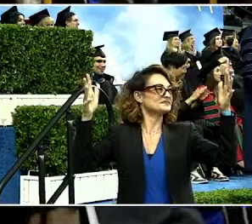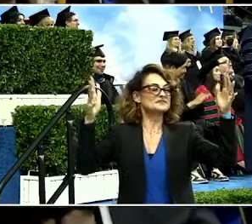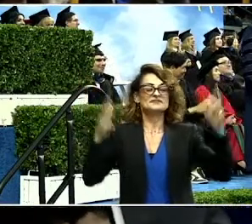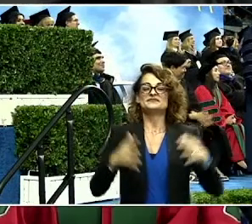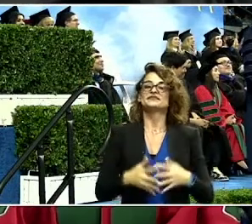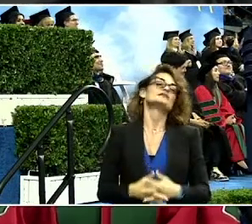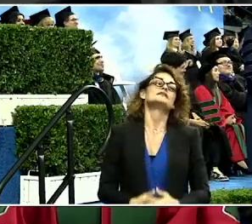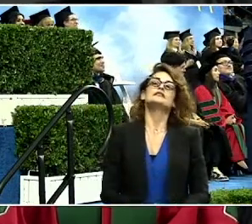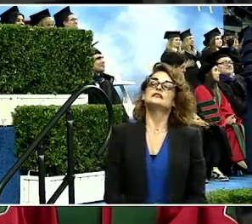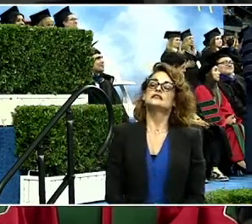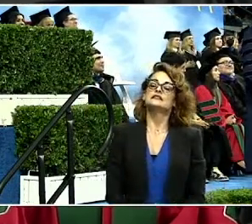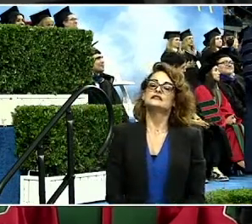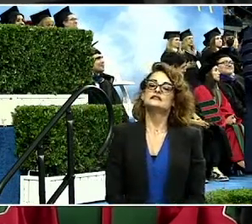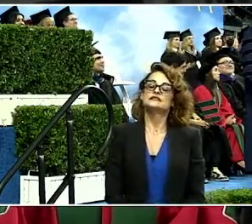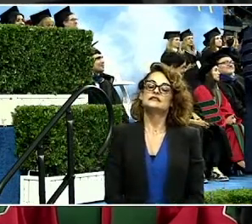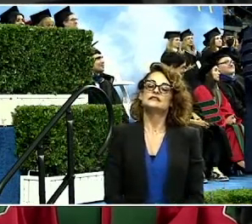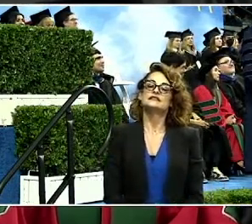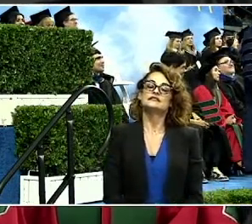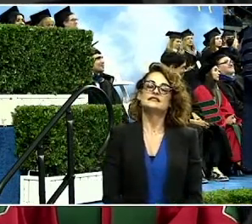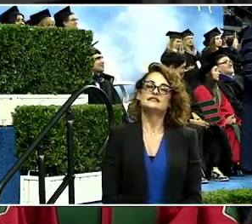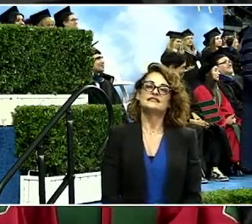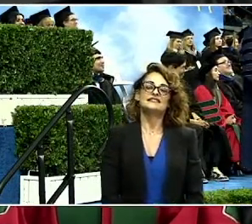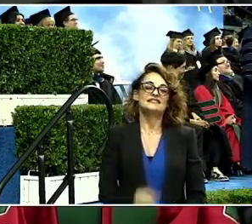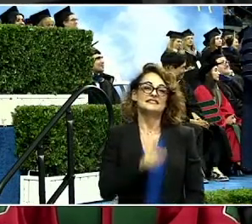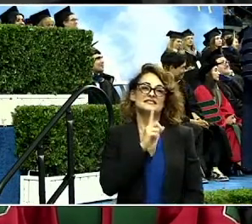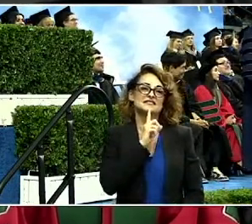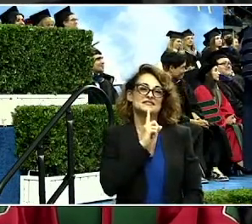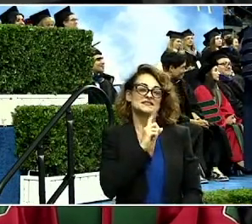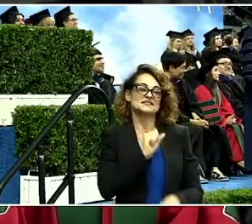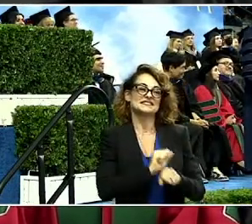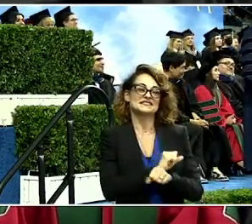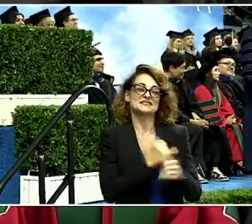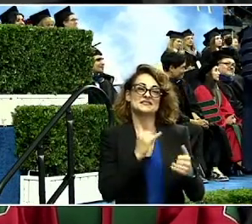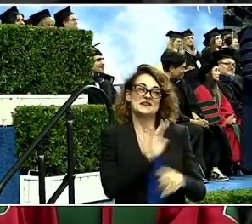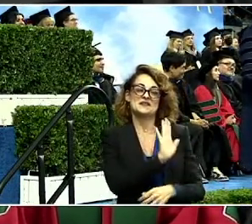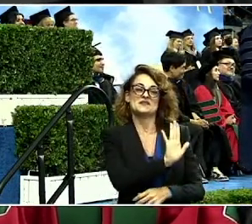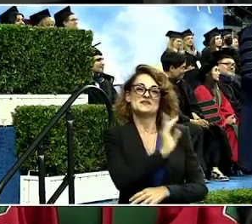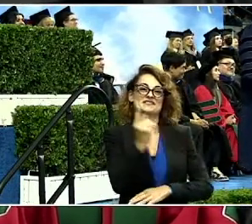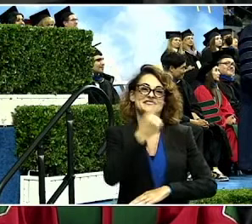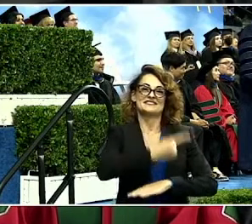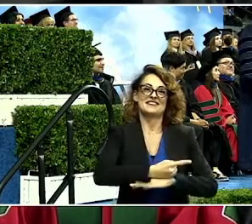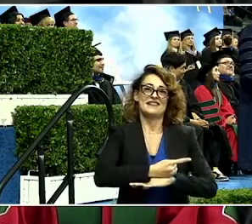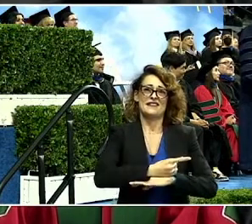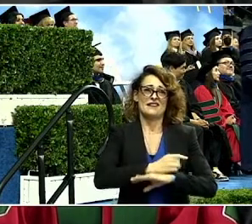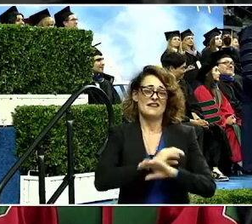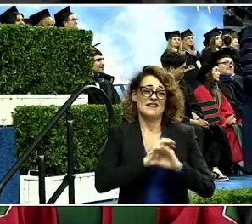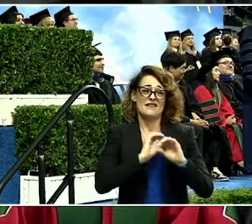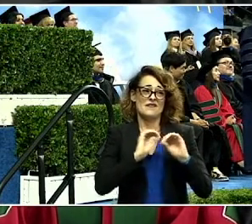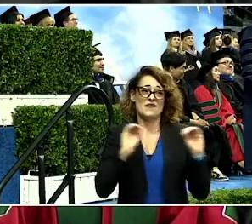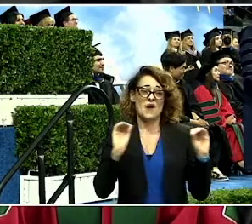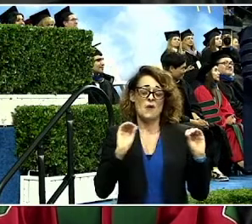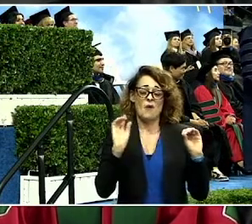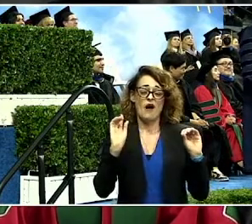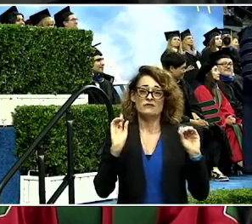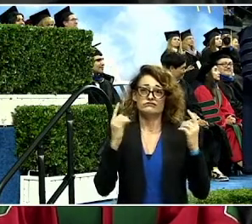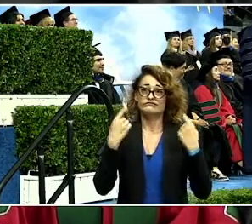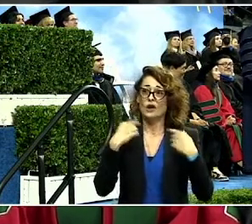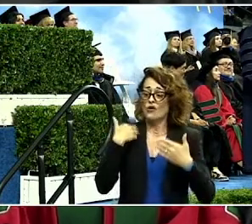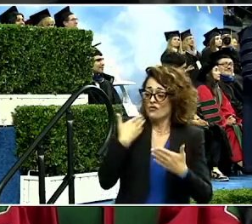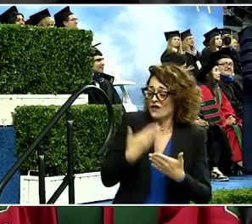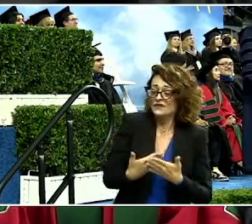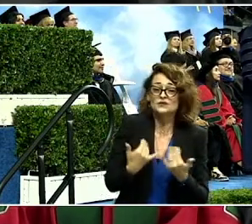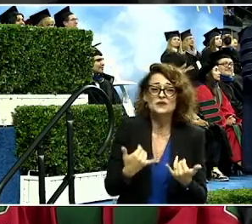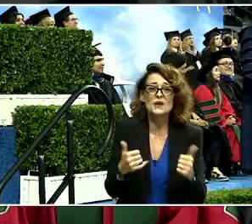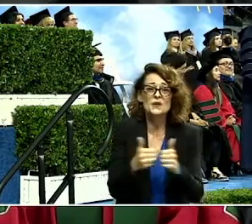And although it's true that this day clearly belongs to you, as was mentioned, no one reaches this day without a lot of support. So